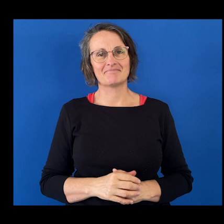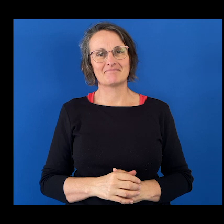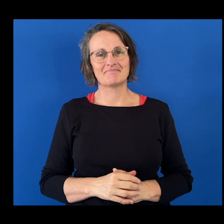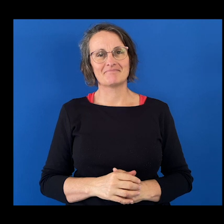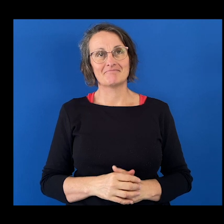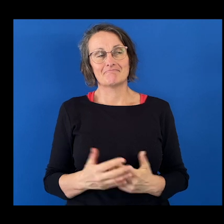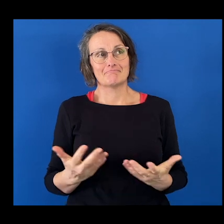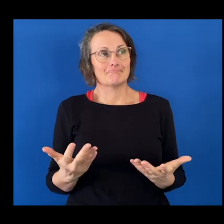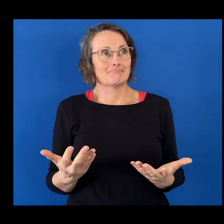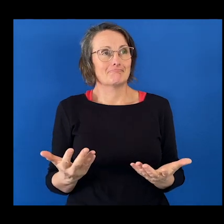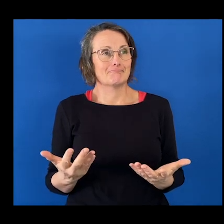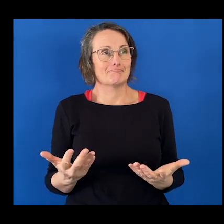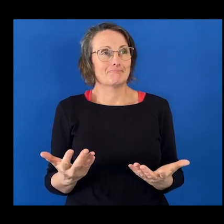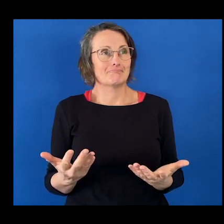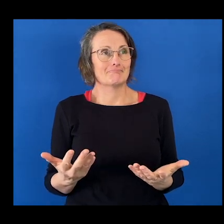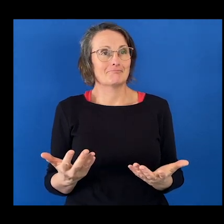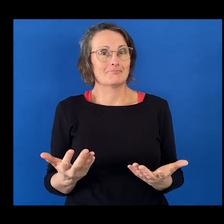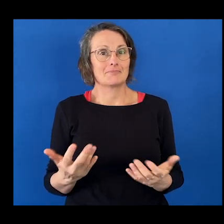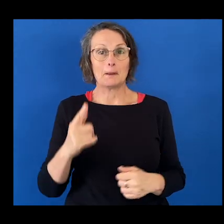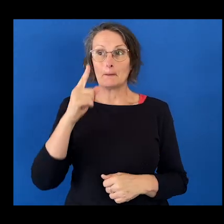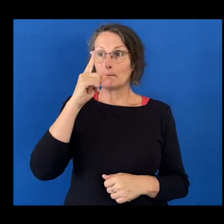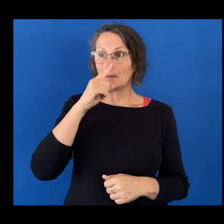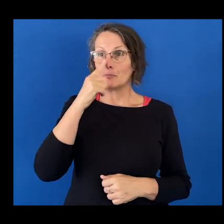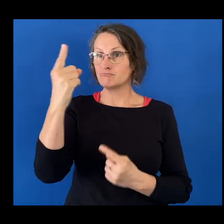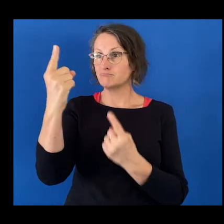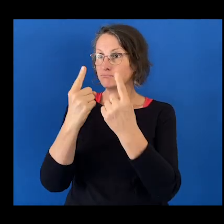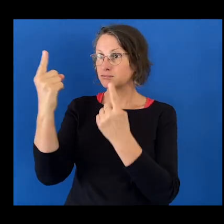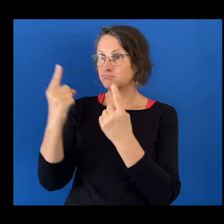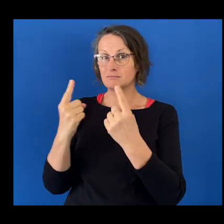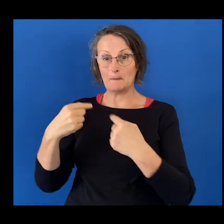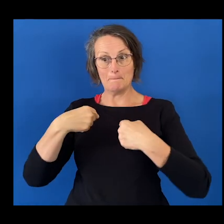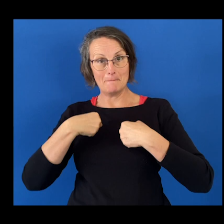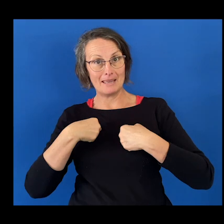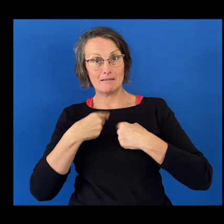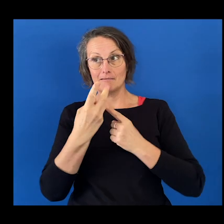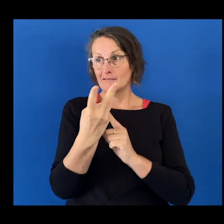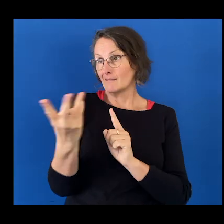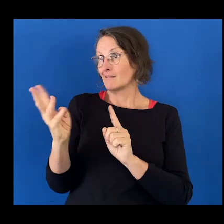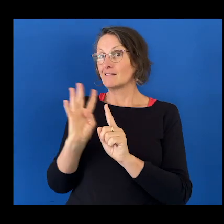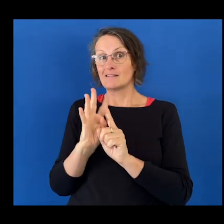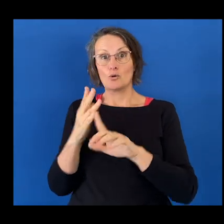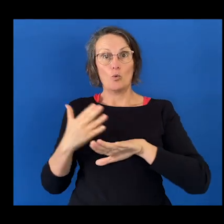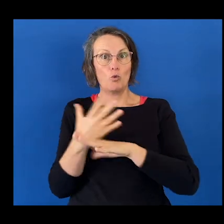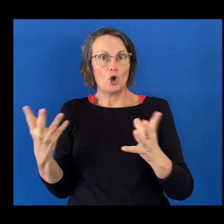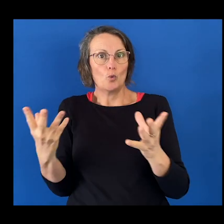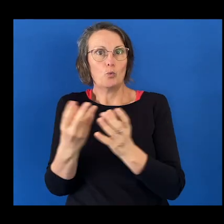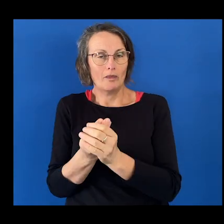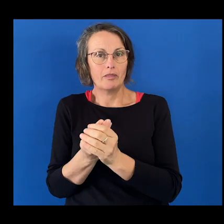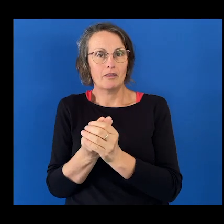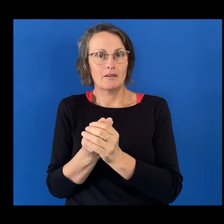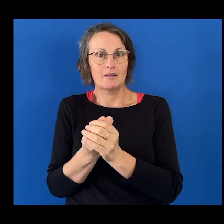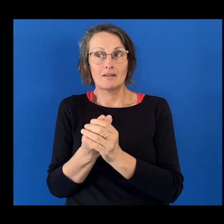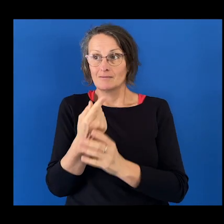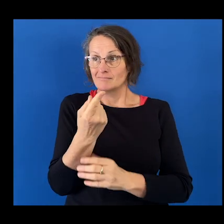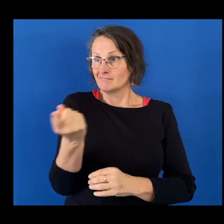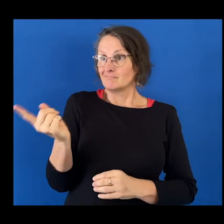you know, you could people come together. Myself and those whom I work with, we come together